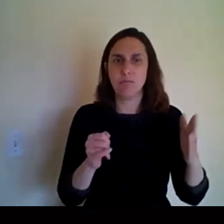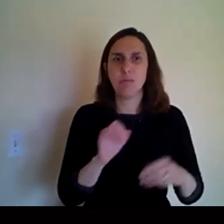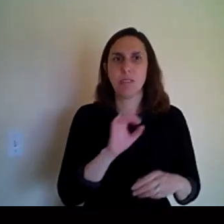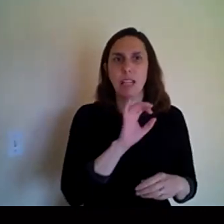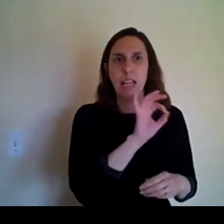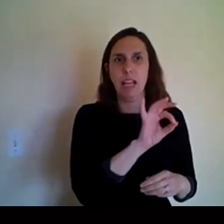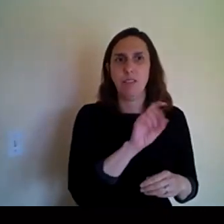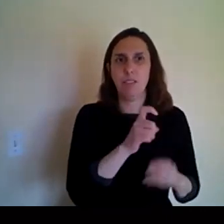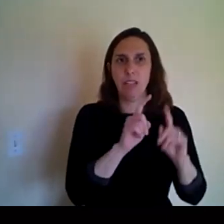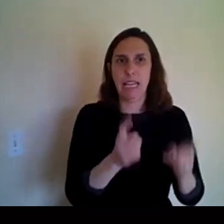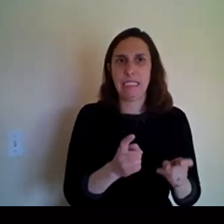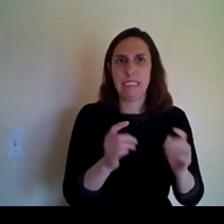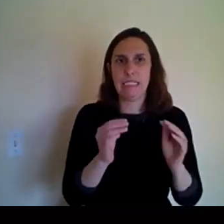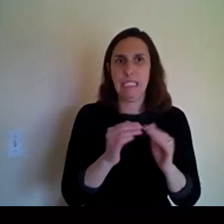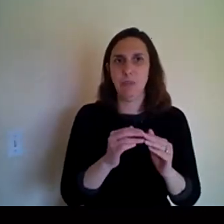equals